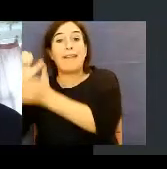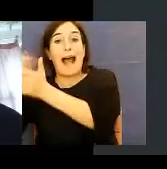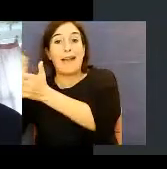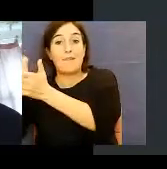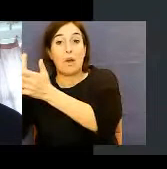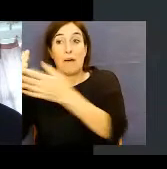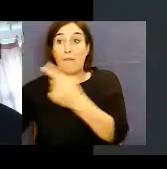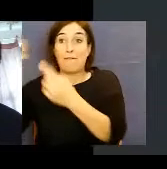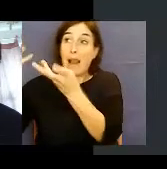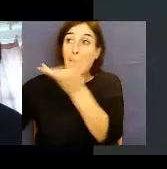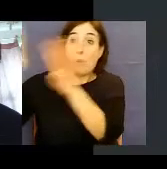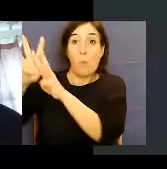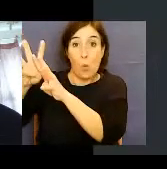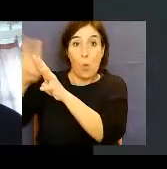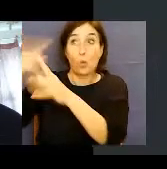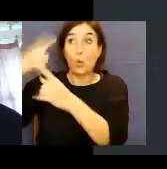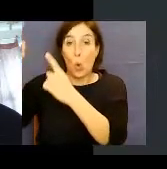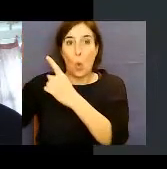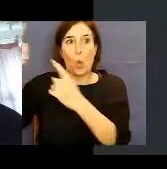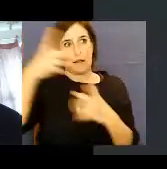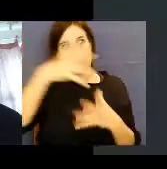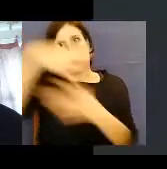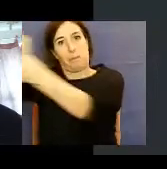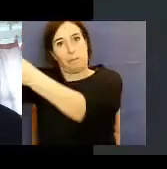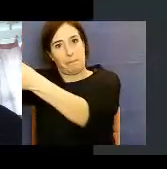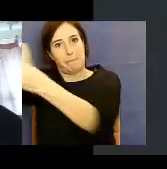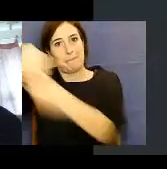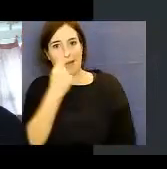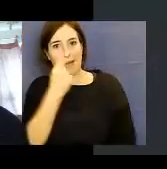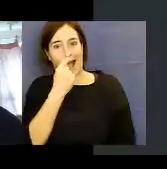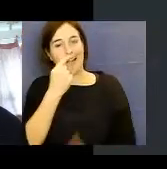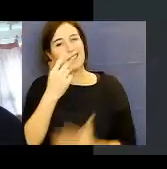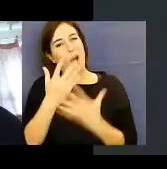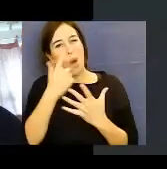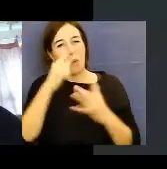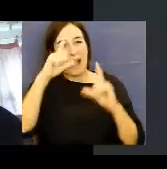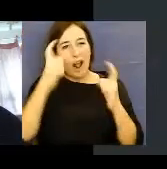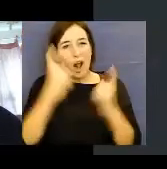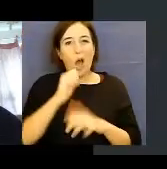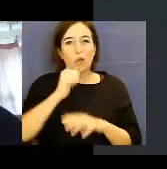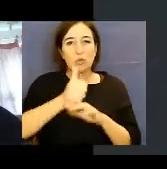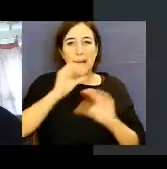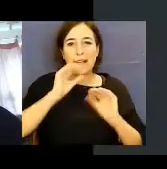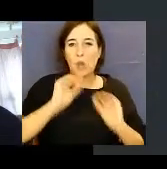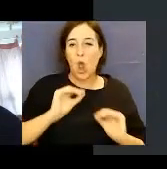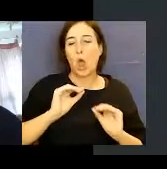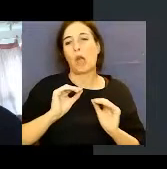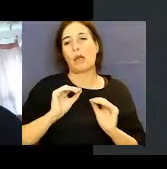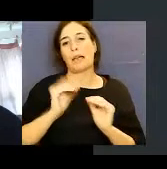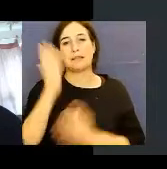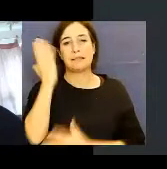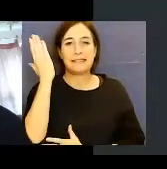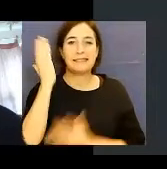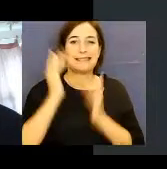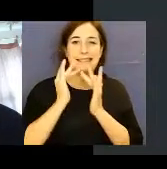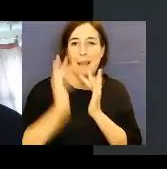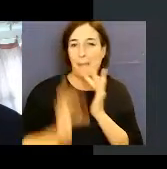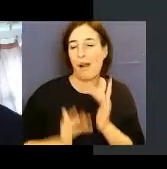we provide classroom based learning, seminars, recruitment, CV support. So you may think that sounds pretty similar